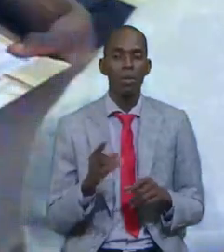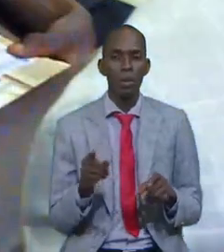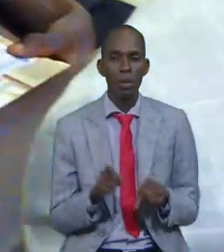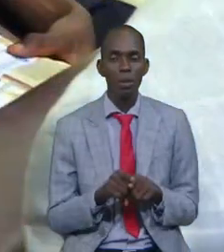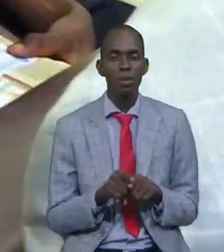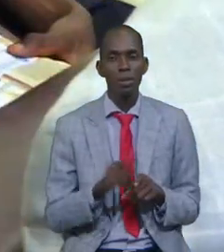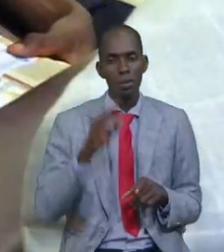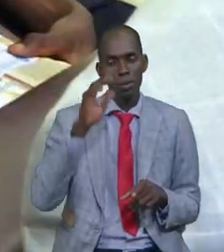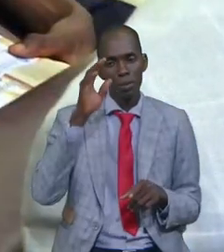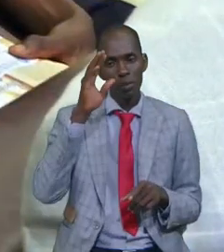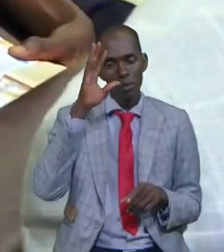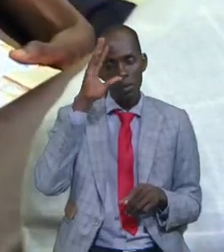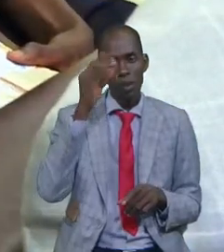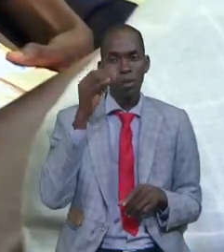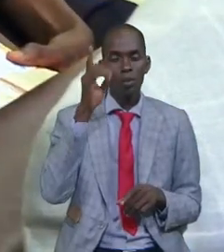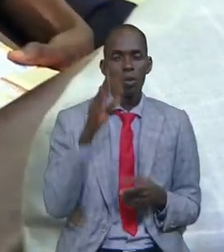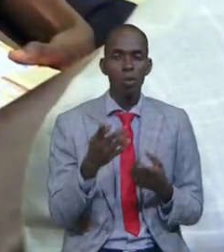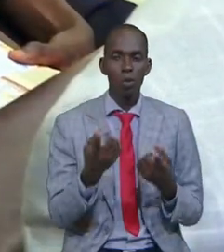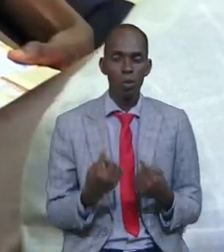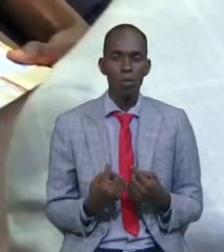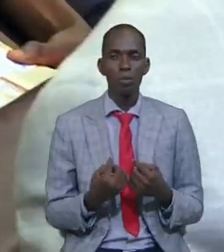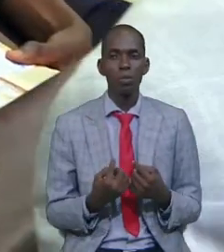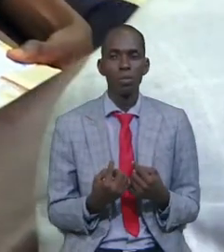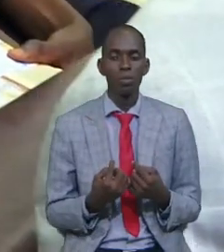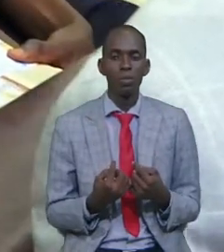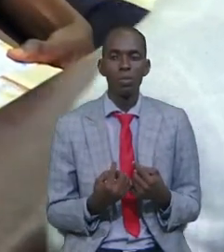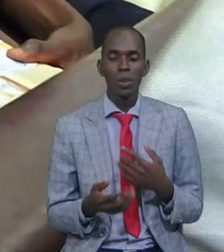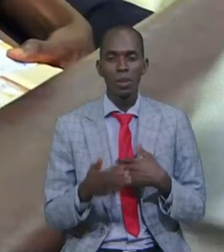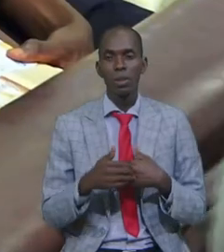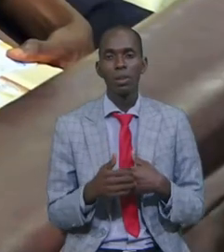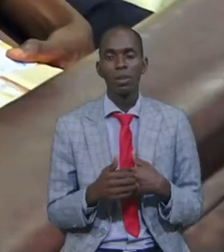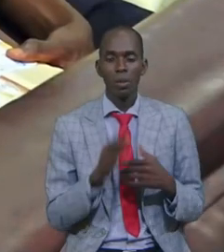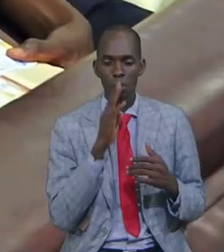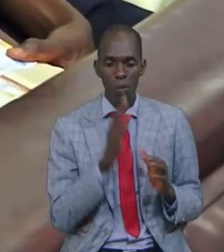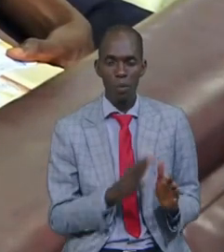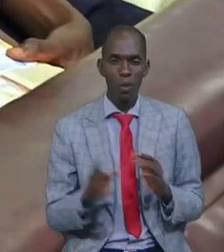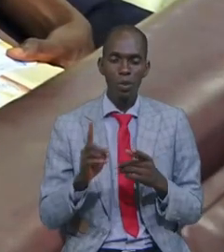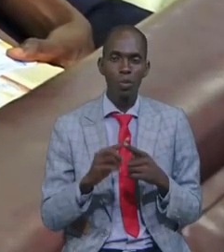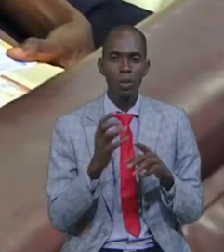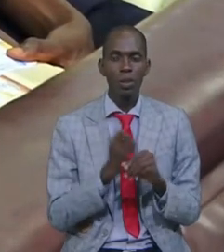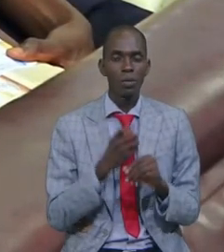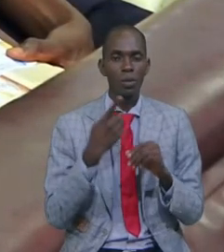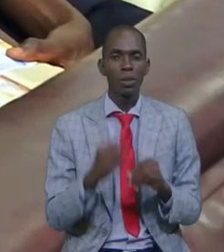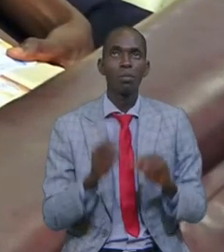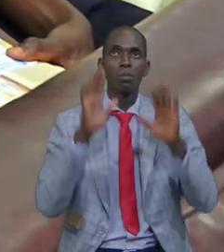to pray for us. Prepare to receive the miracle and the blessing God has for you tonight.